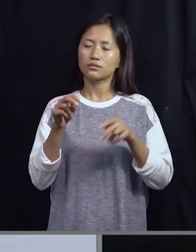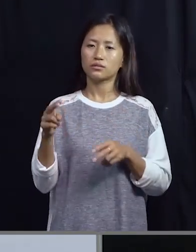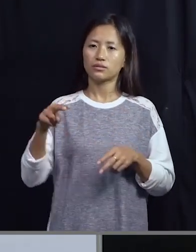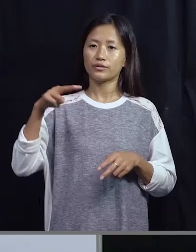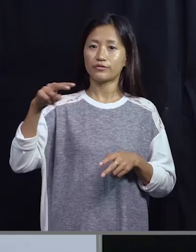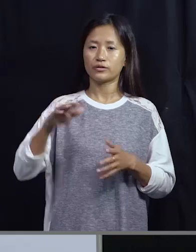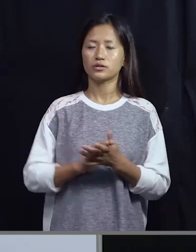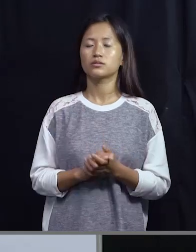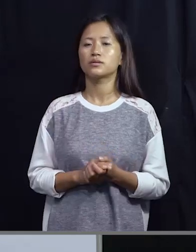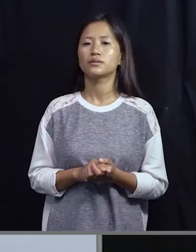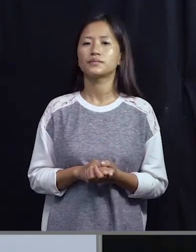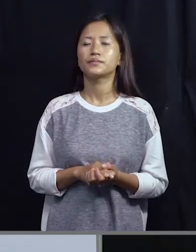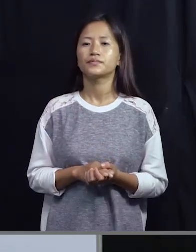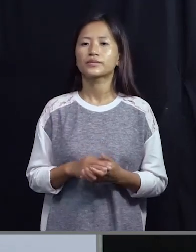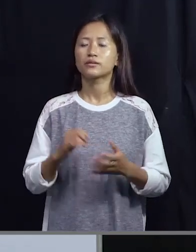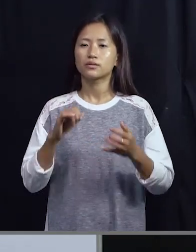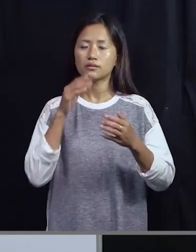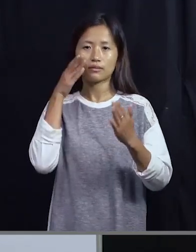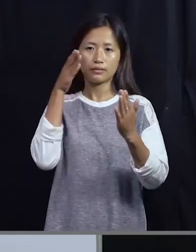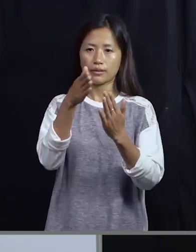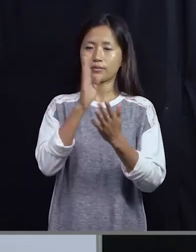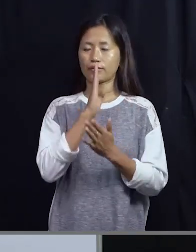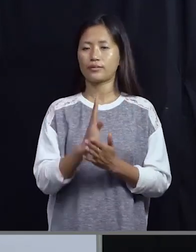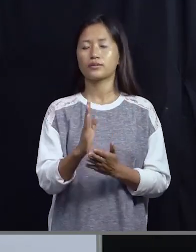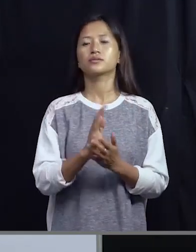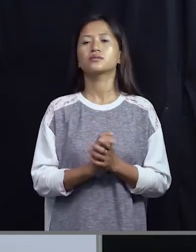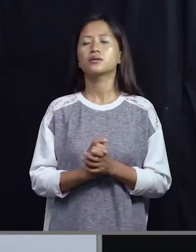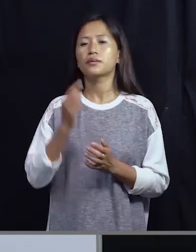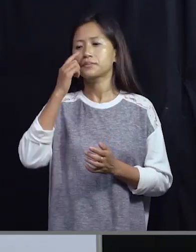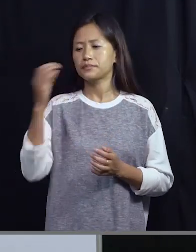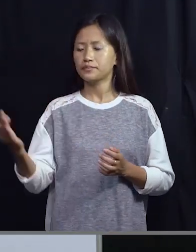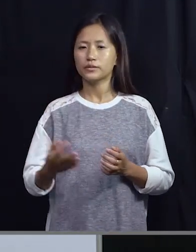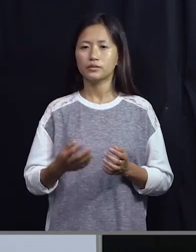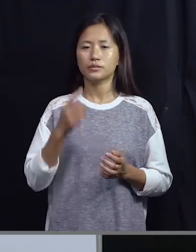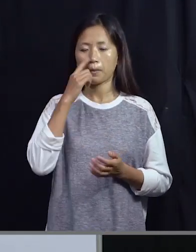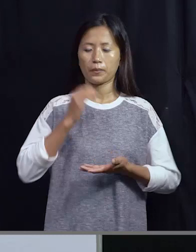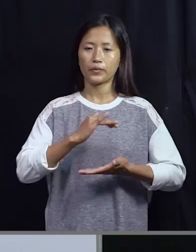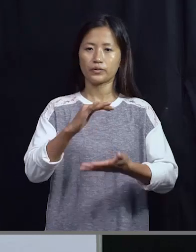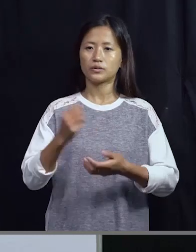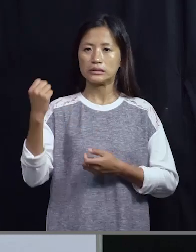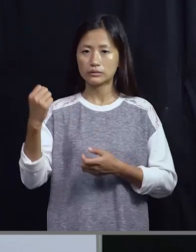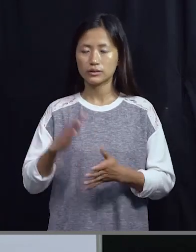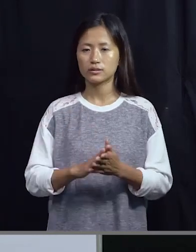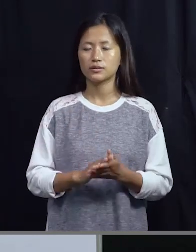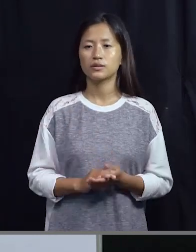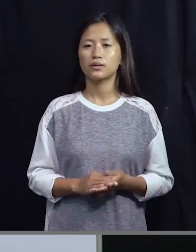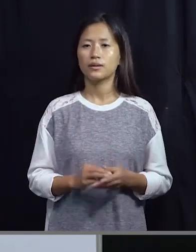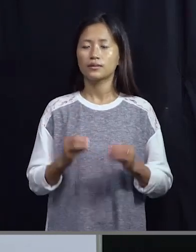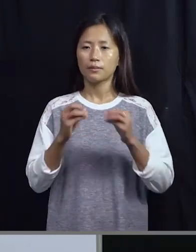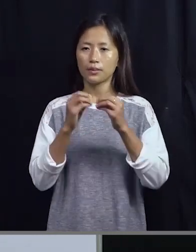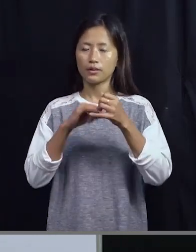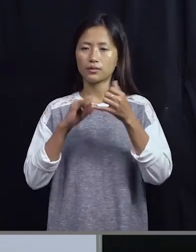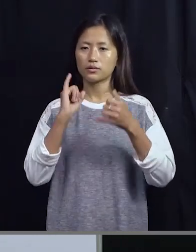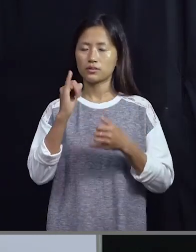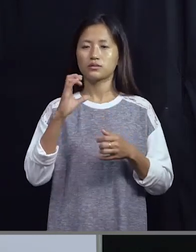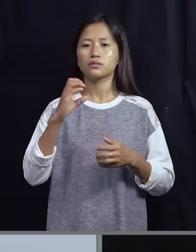template strand, and they direct the synthesis of the new daughter strand. So depending upon the bases that are present on